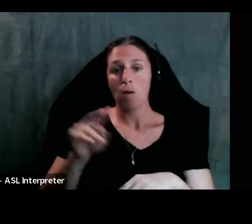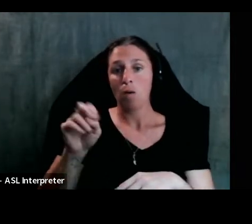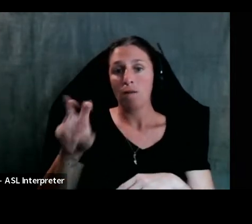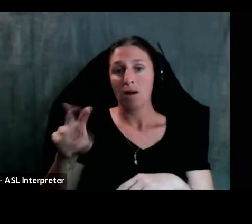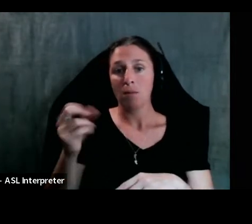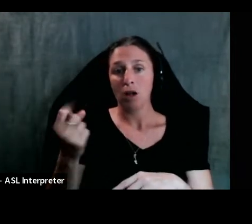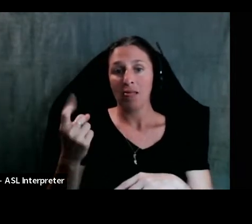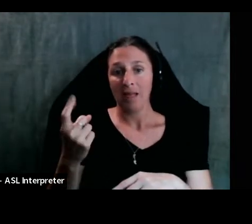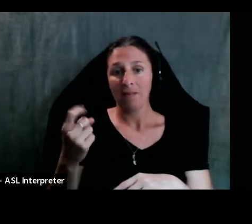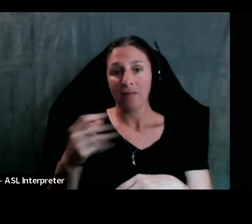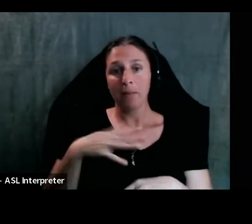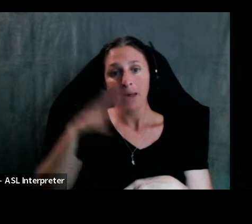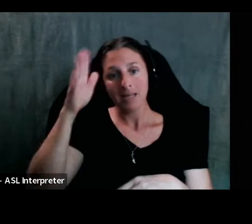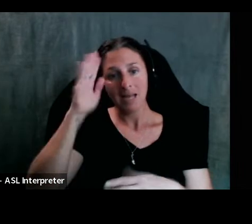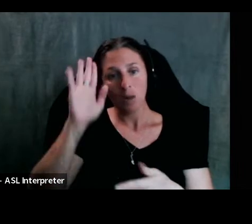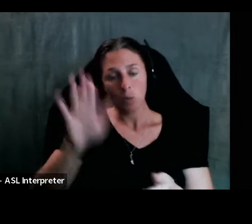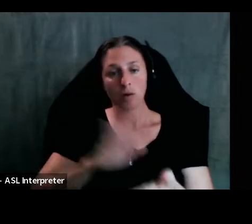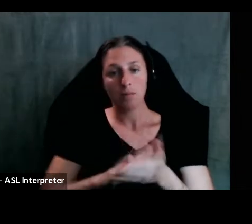turned 104.